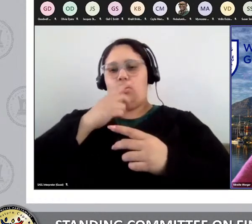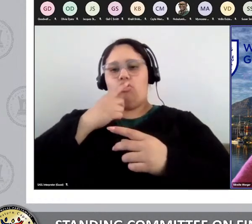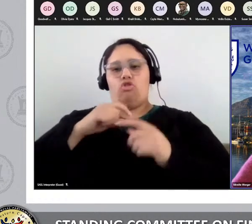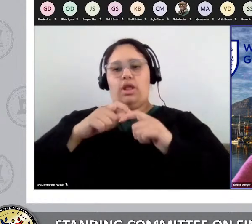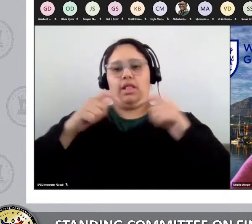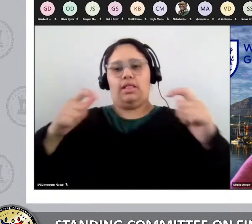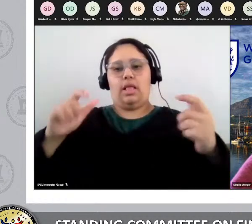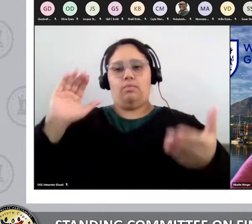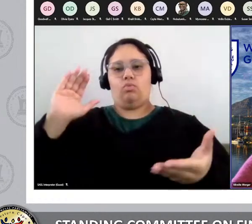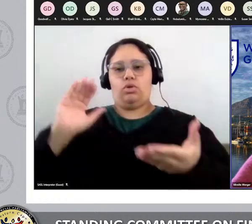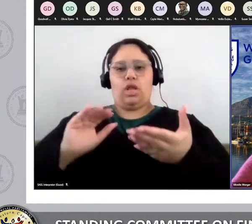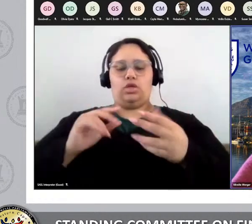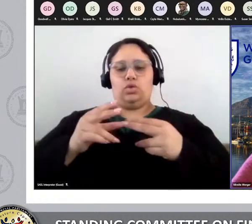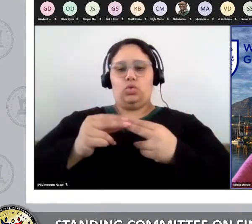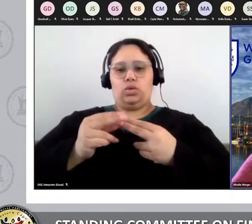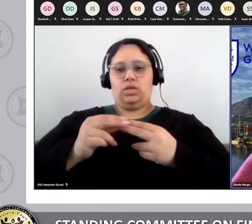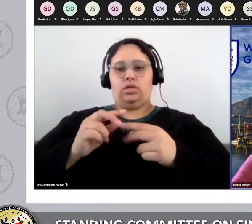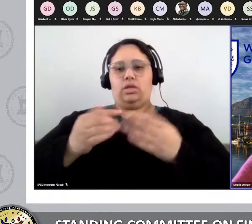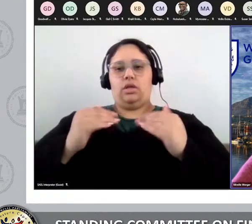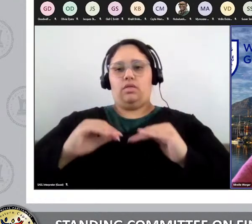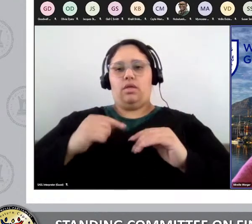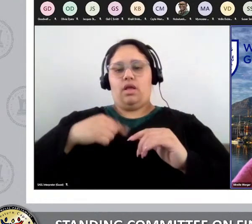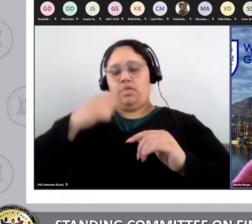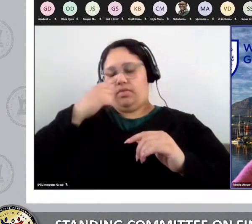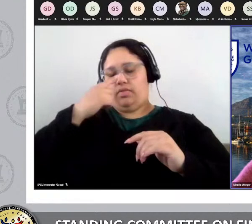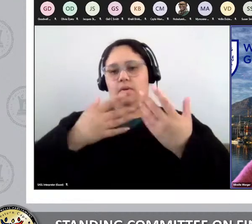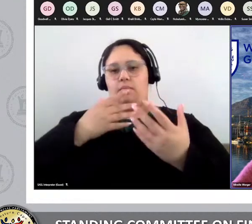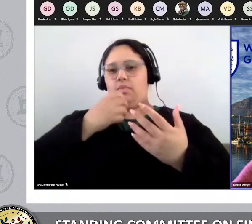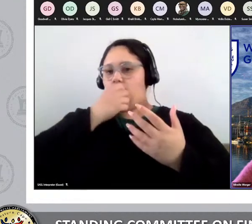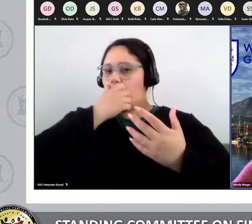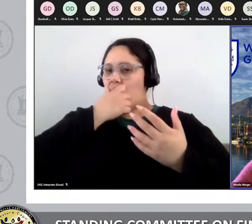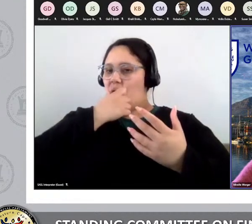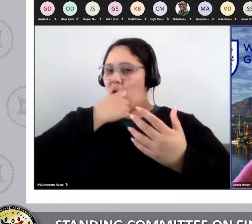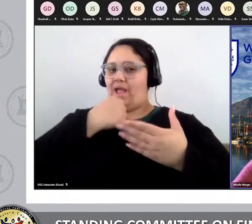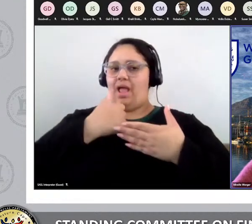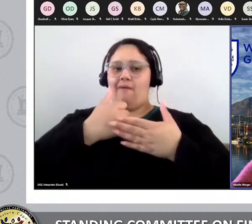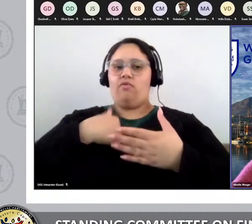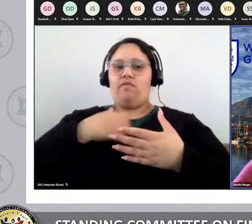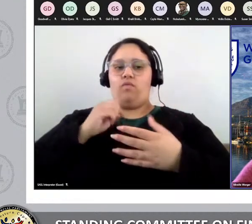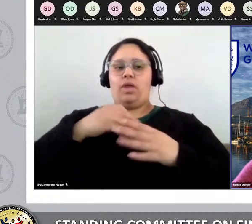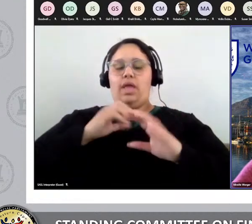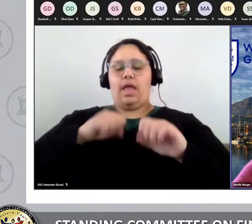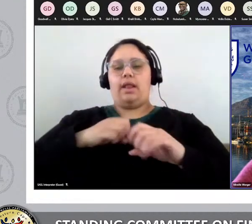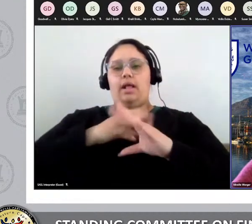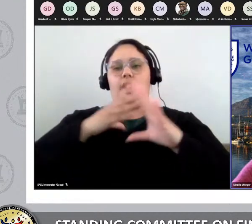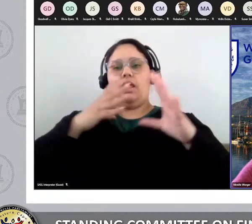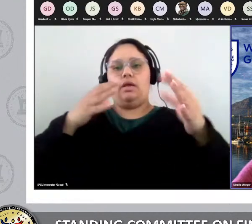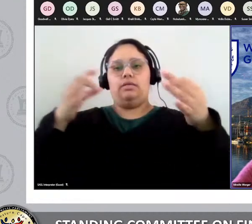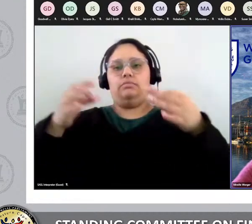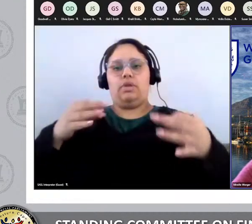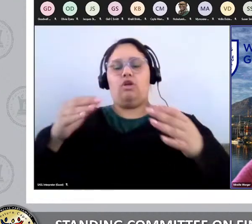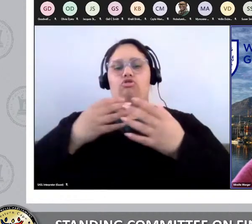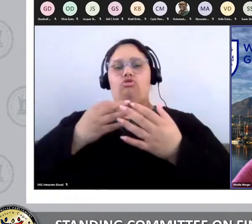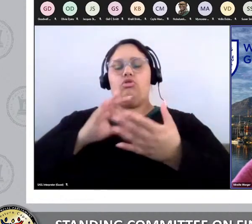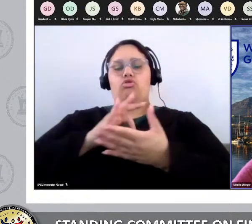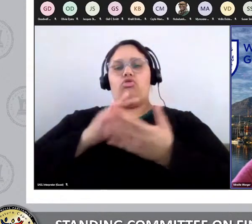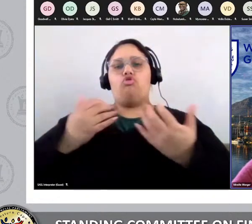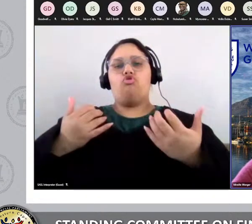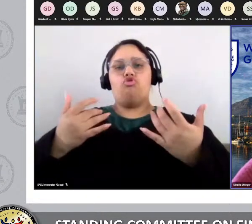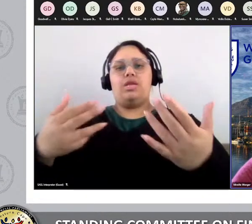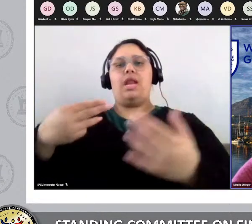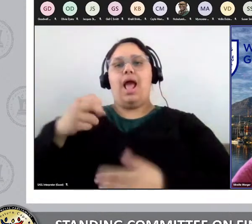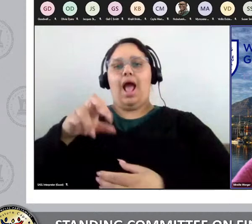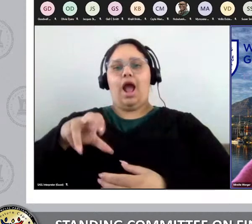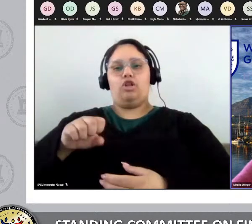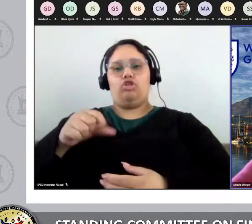unit. Then there's, I think, might be helpful if we just clarify with the green hydrogen,